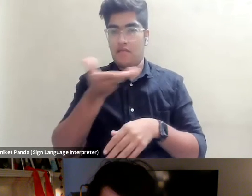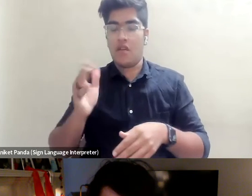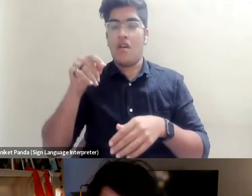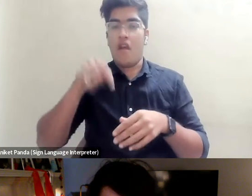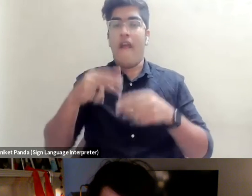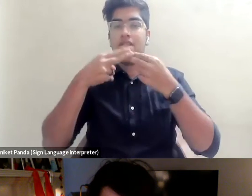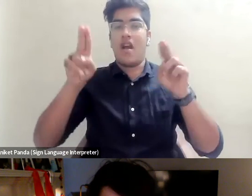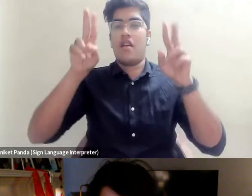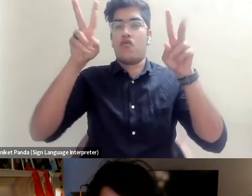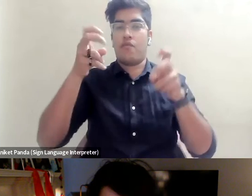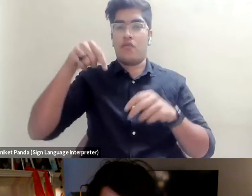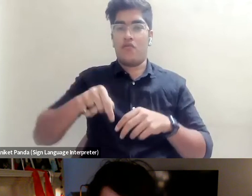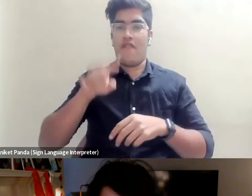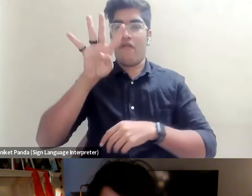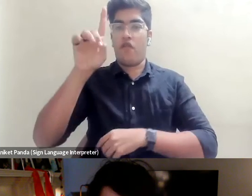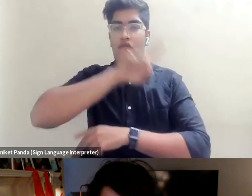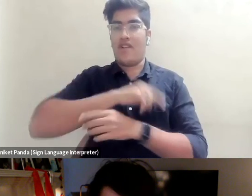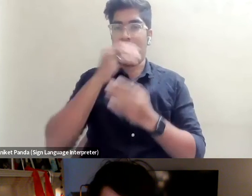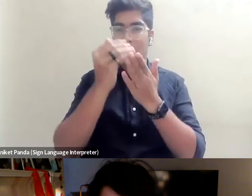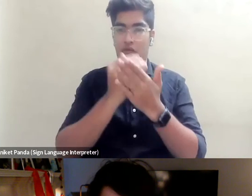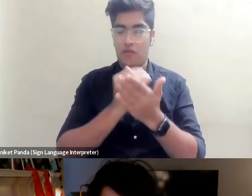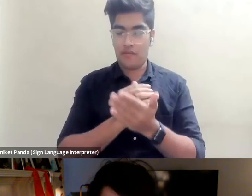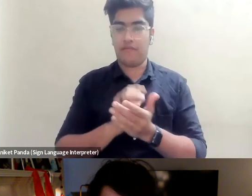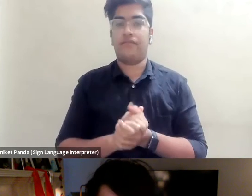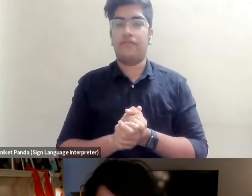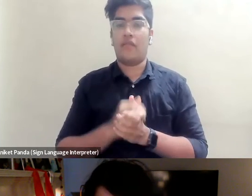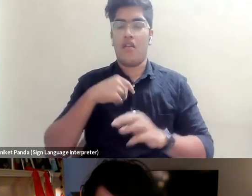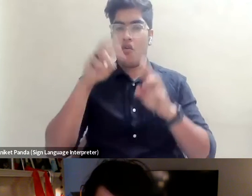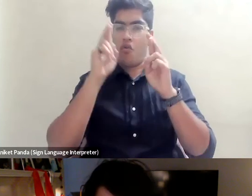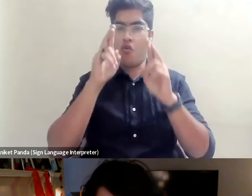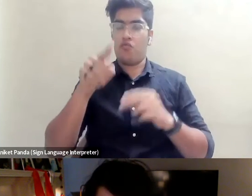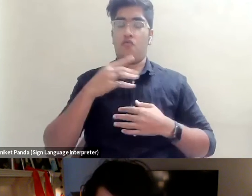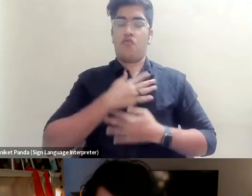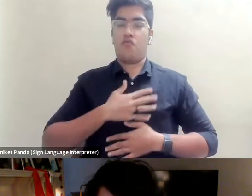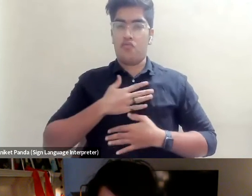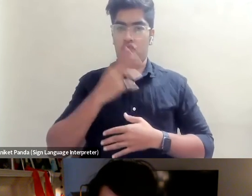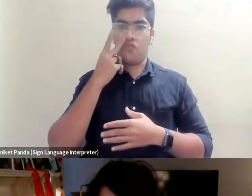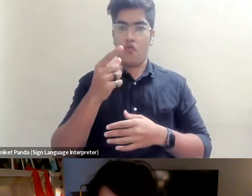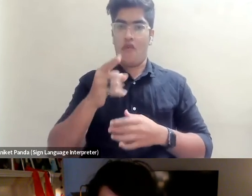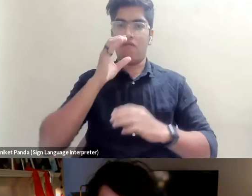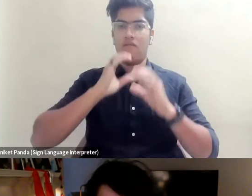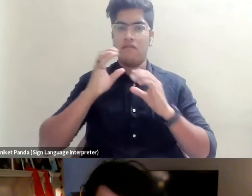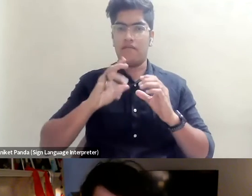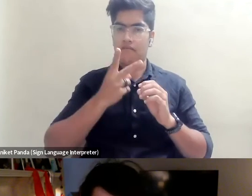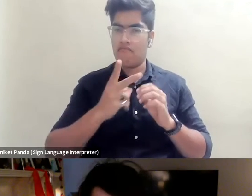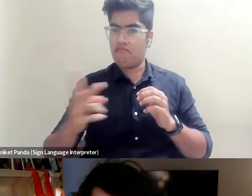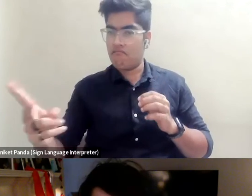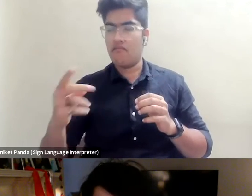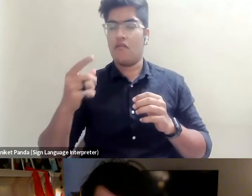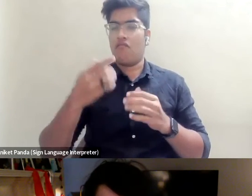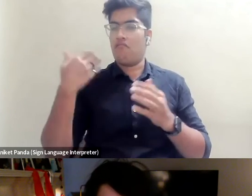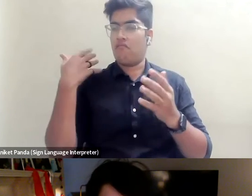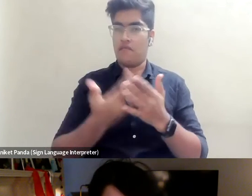house. I hope you have enjoyed the conversations that we have been able to put together so far. Today we